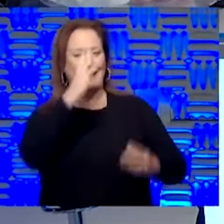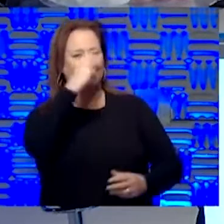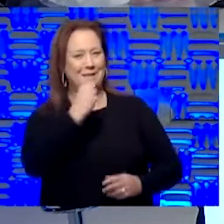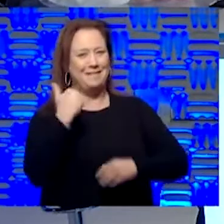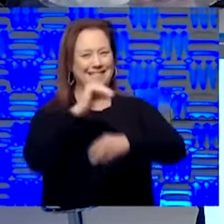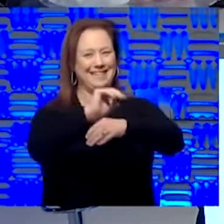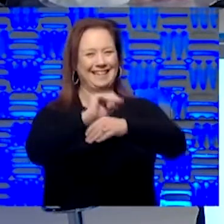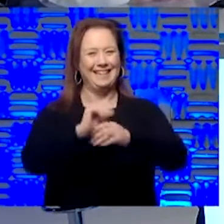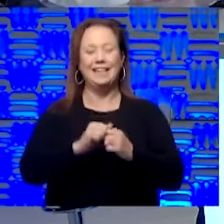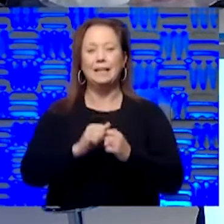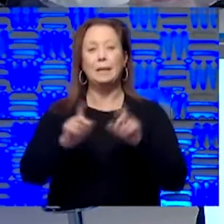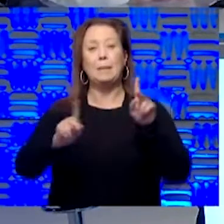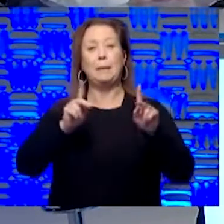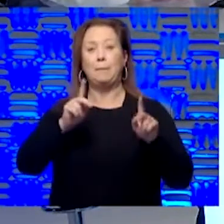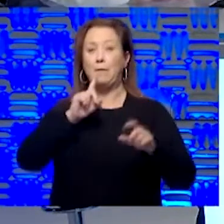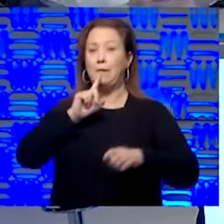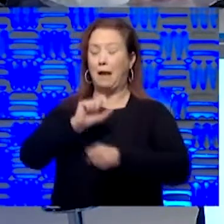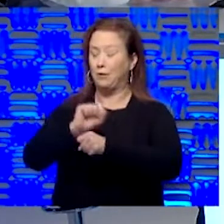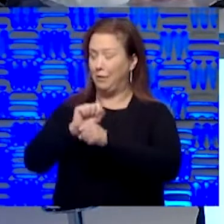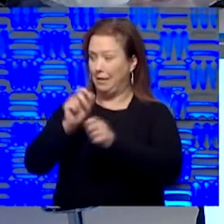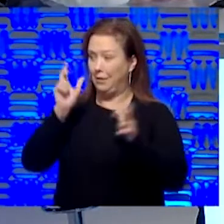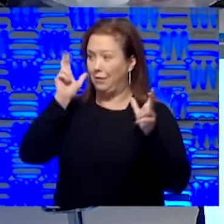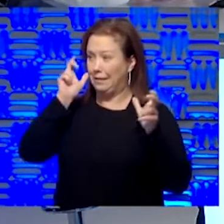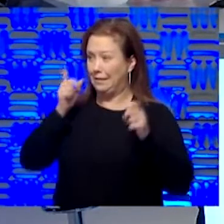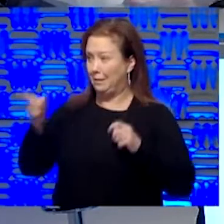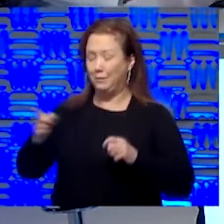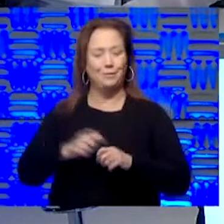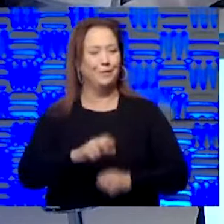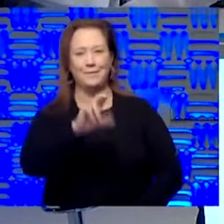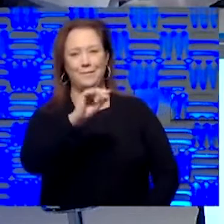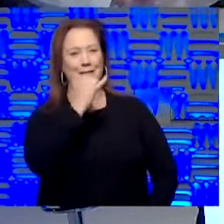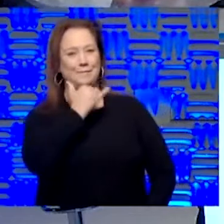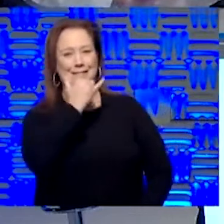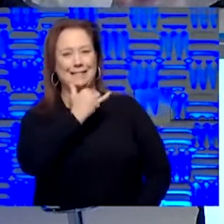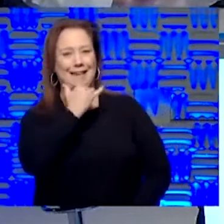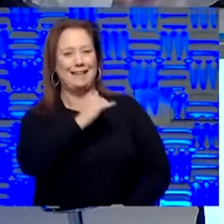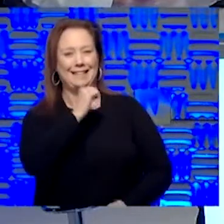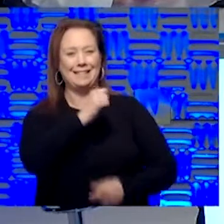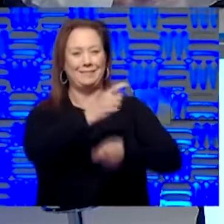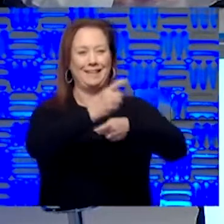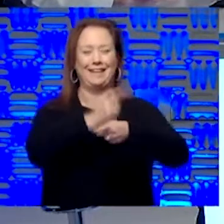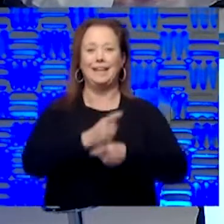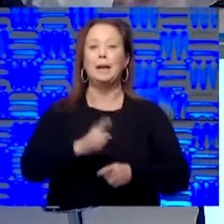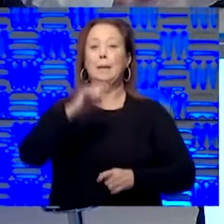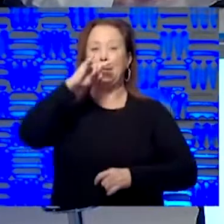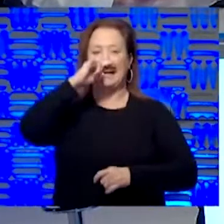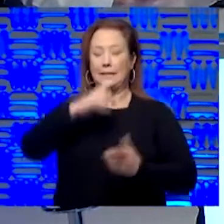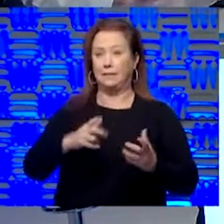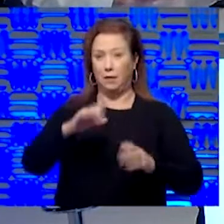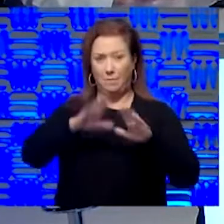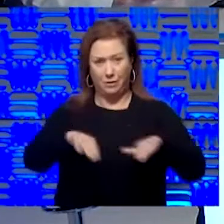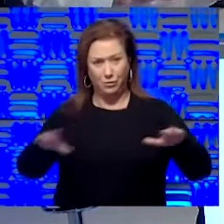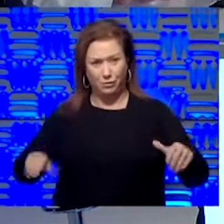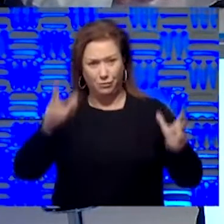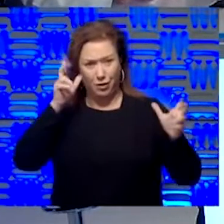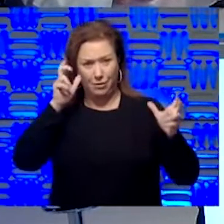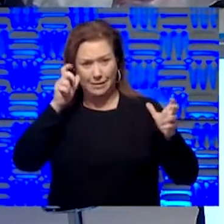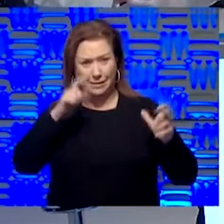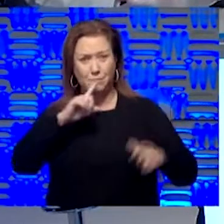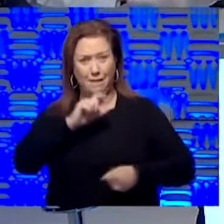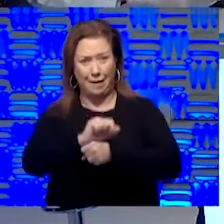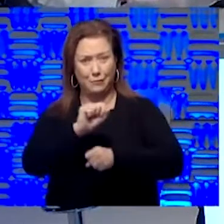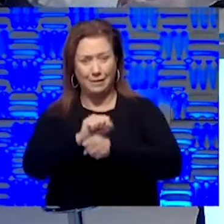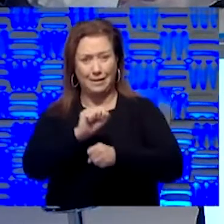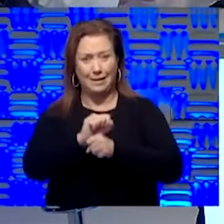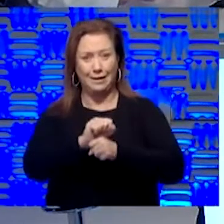I think people are listening to you. That's a mistake. No, I think they're picking out. That's more than what I can say for my kids. Are my children out there listening? Do you actually listen to